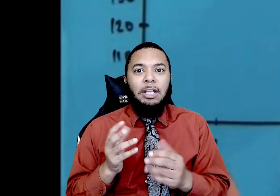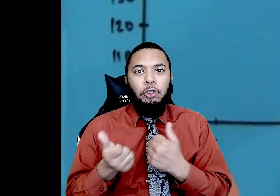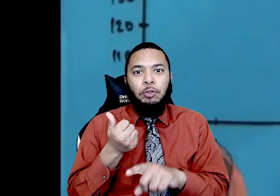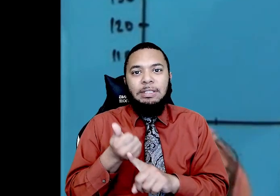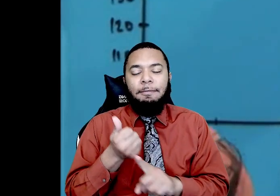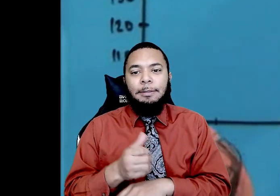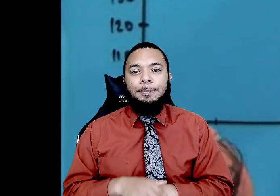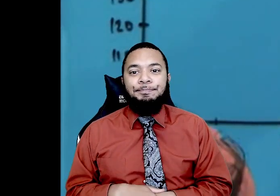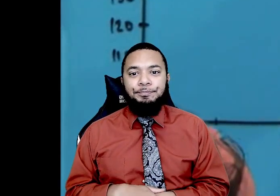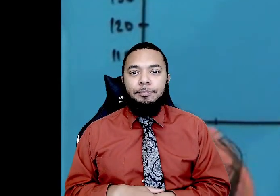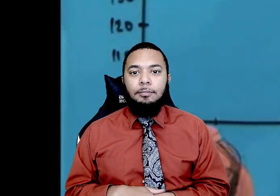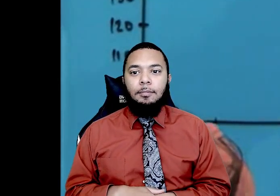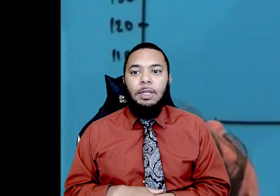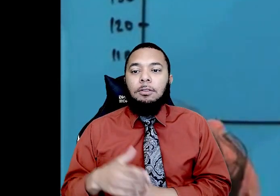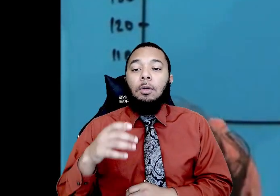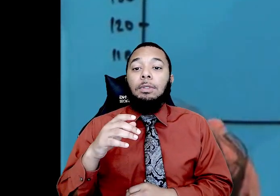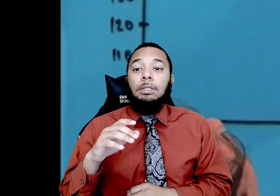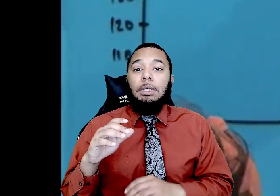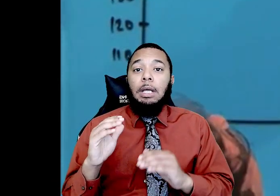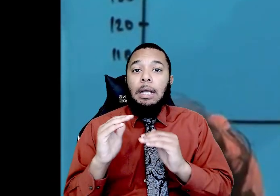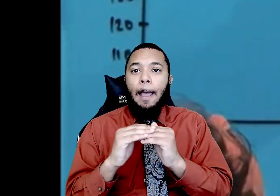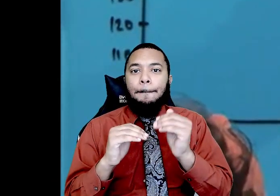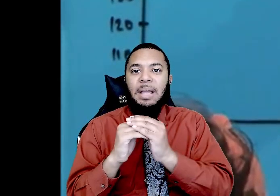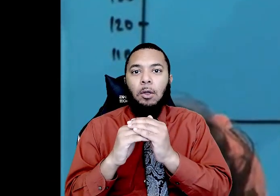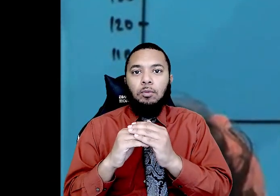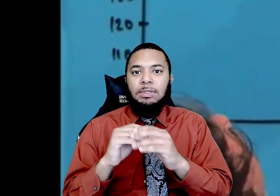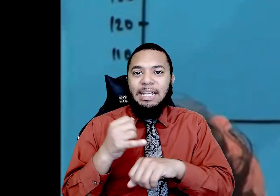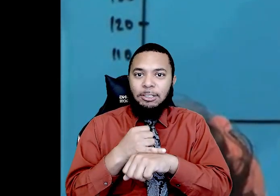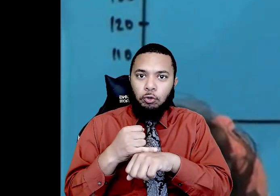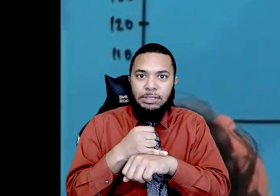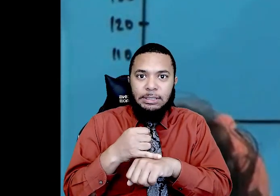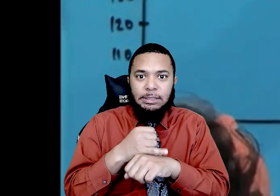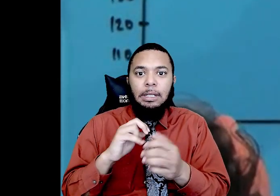is exponential growth.